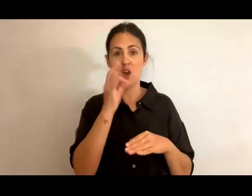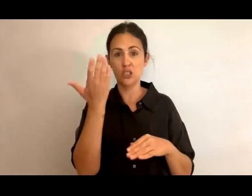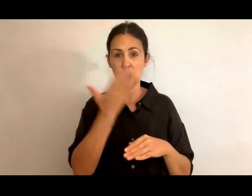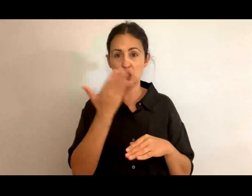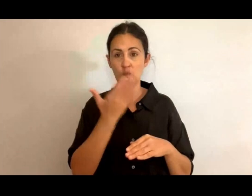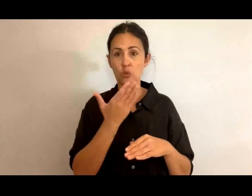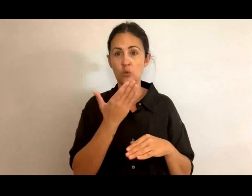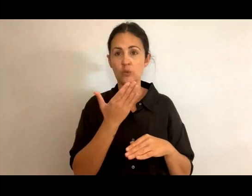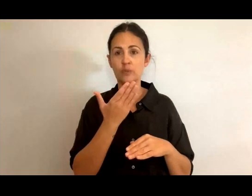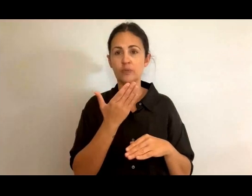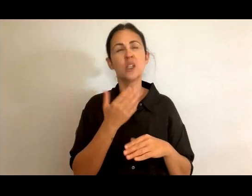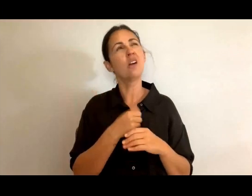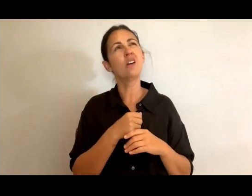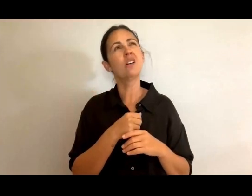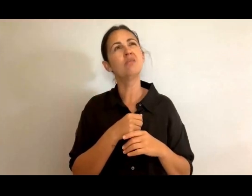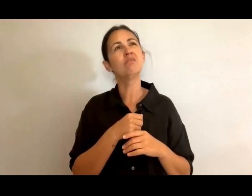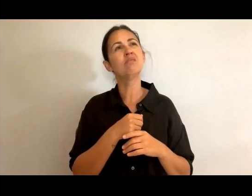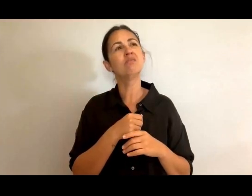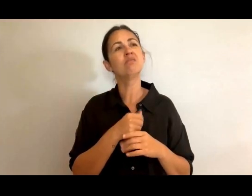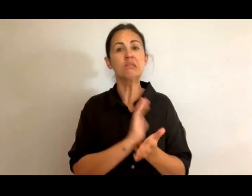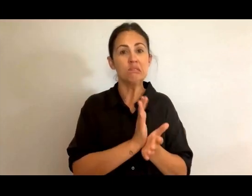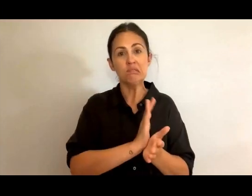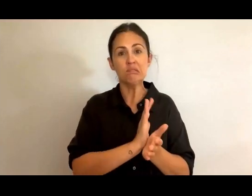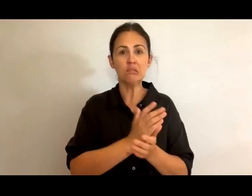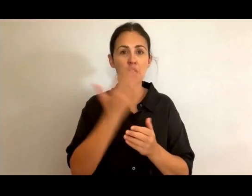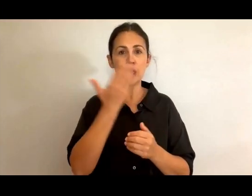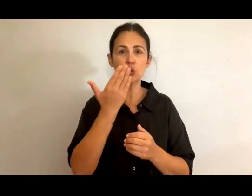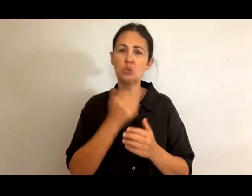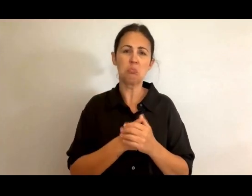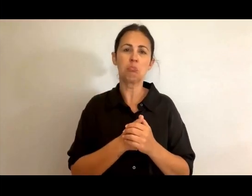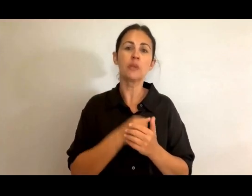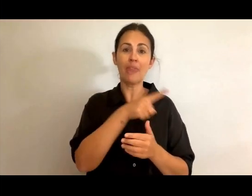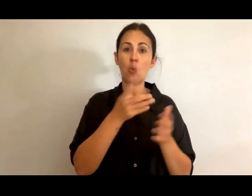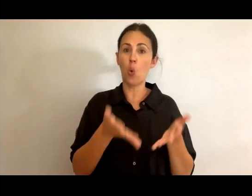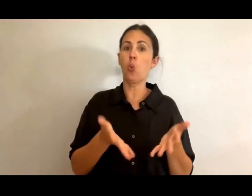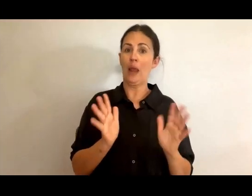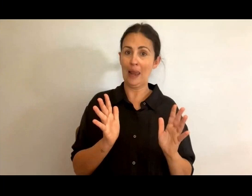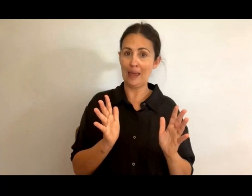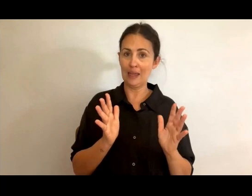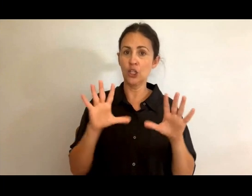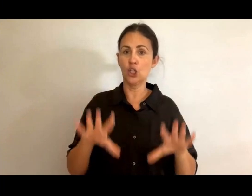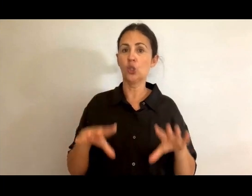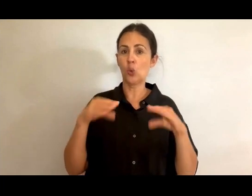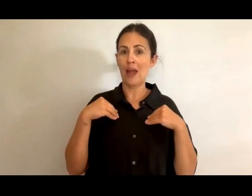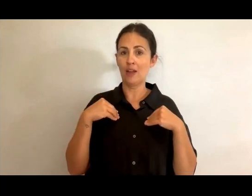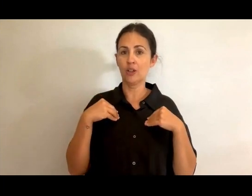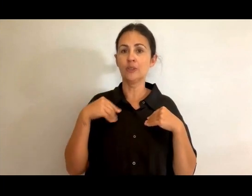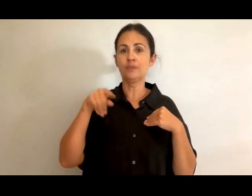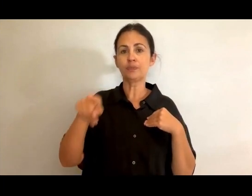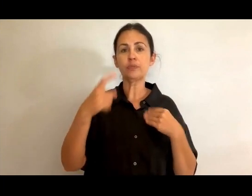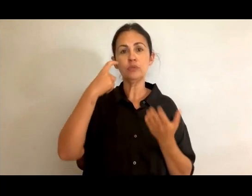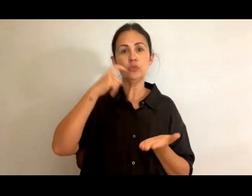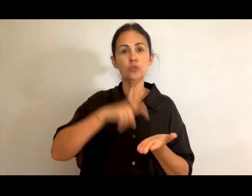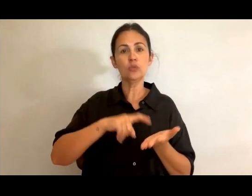pushed the school. The school was actually really willing and open to take on this as an acknowledgement of country panel for the